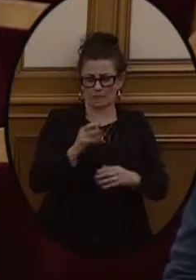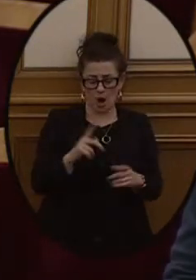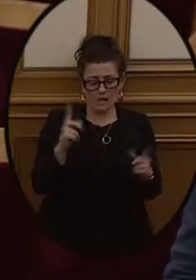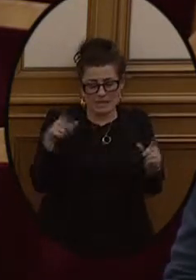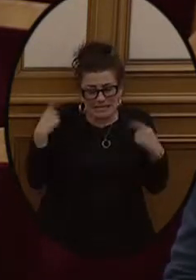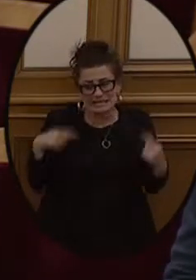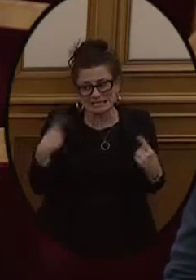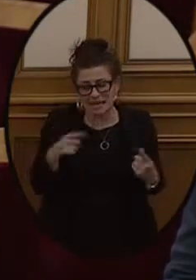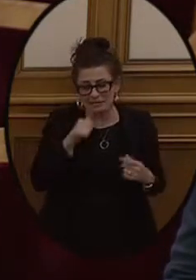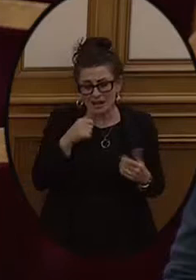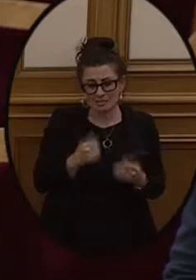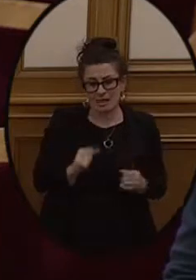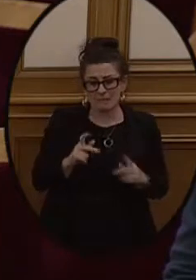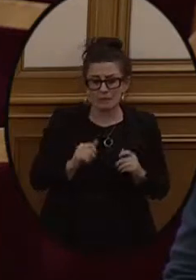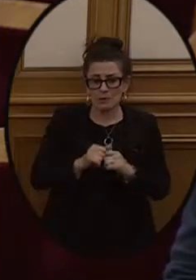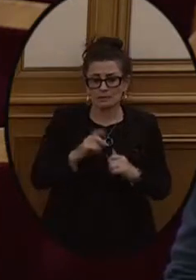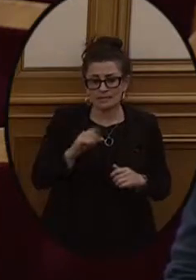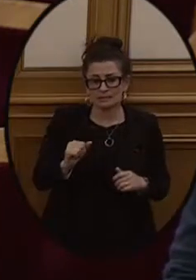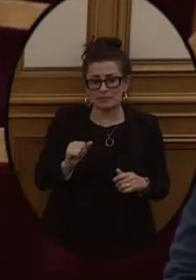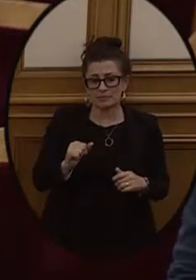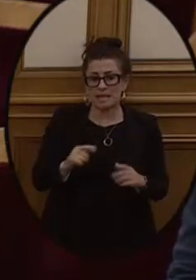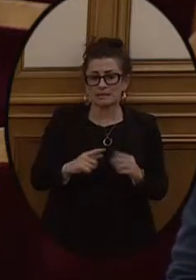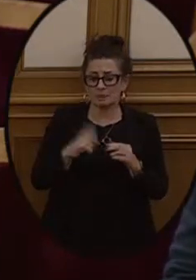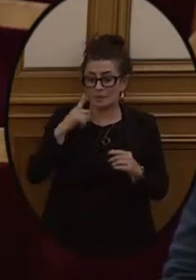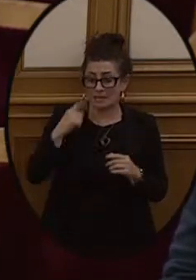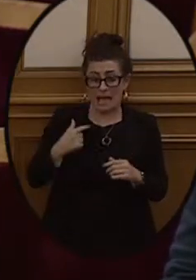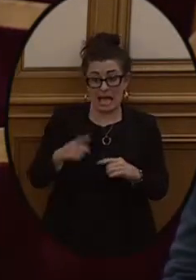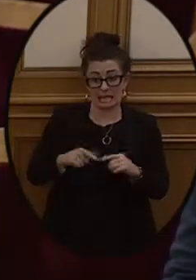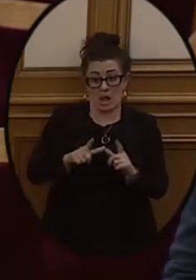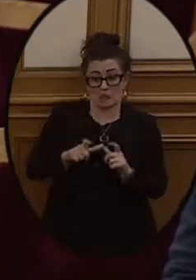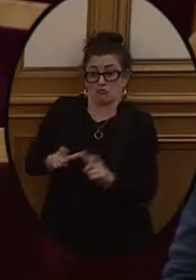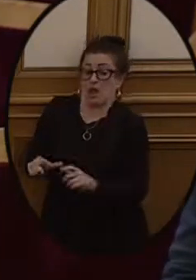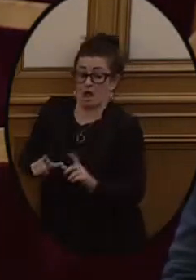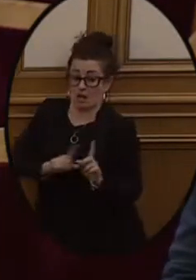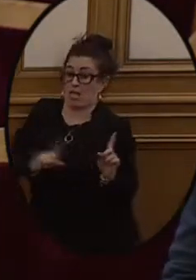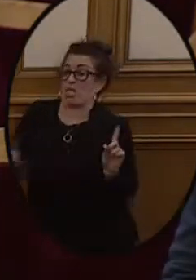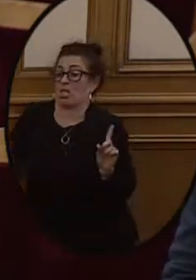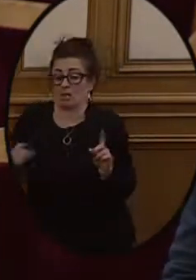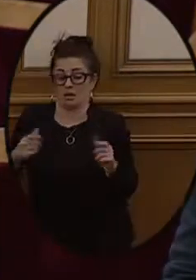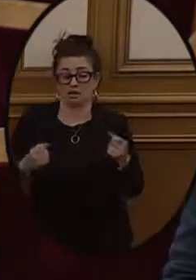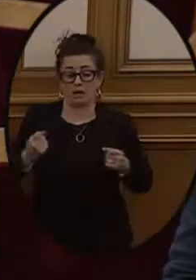unsafe for people with disabilities, especially because I can't run out of the way of a truck. Thank you.